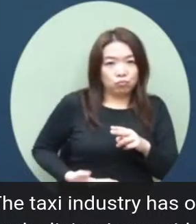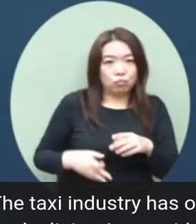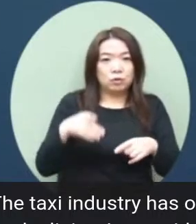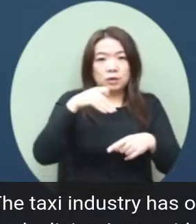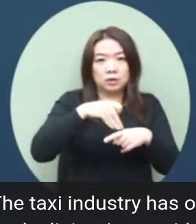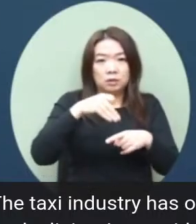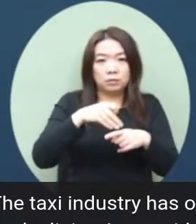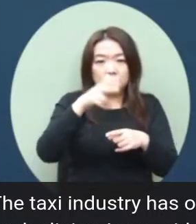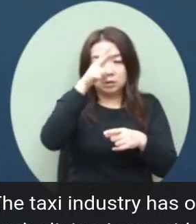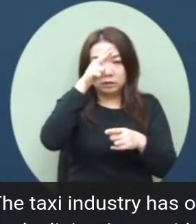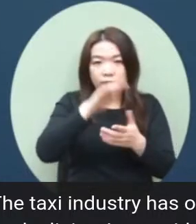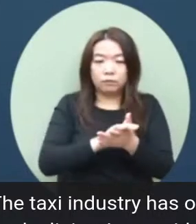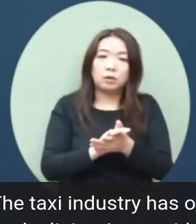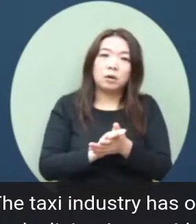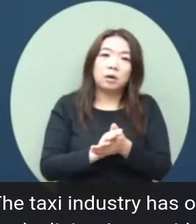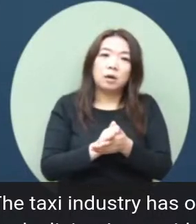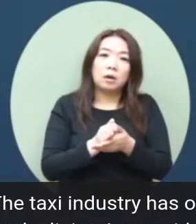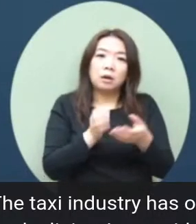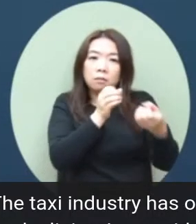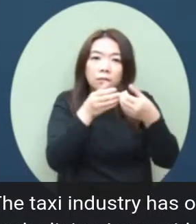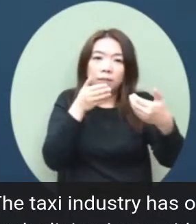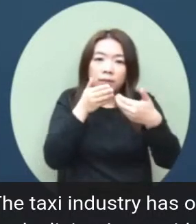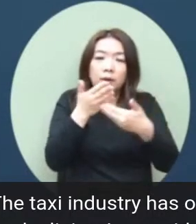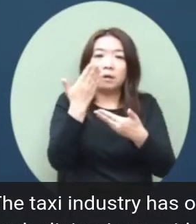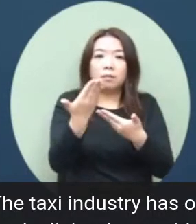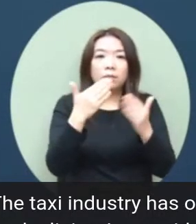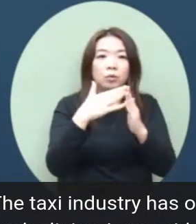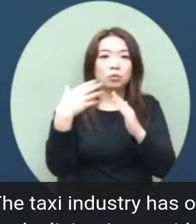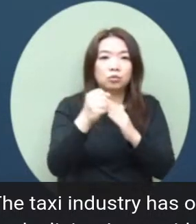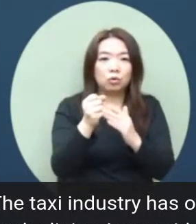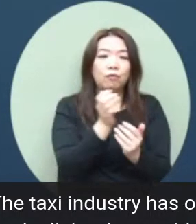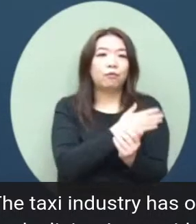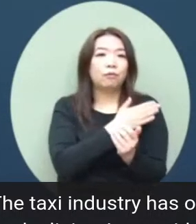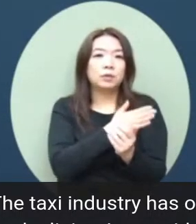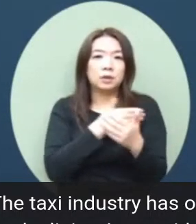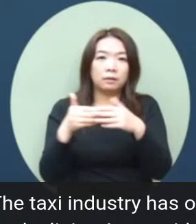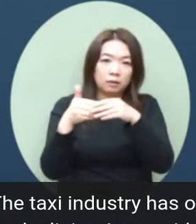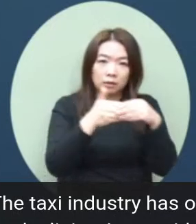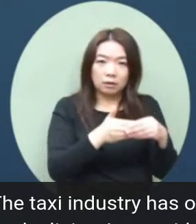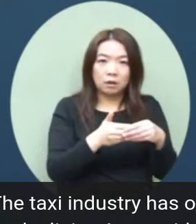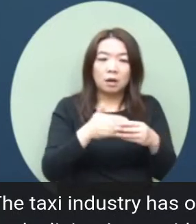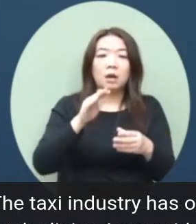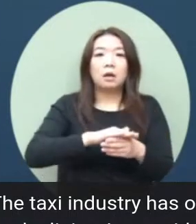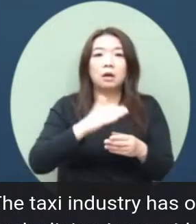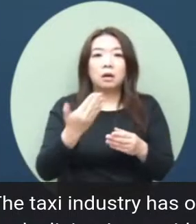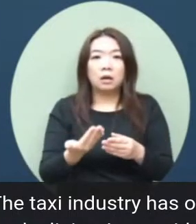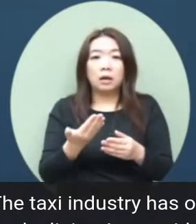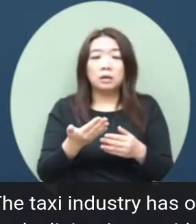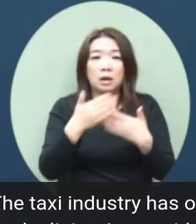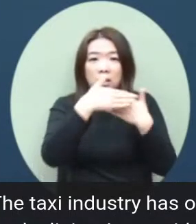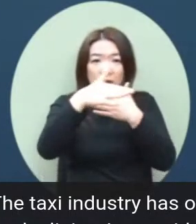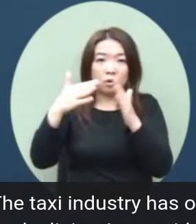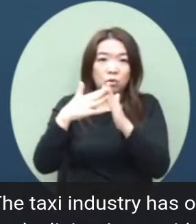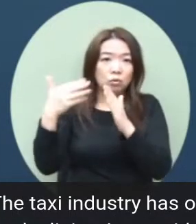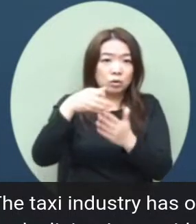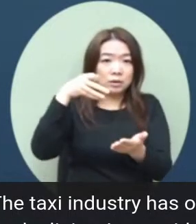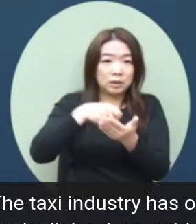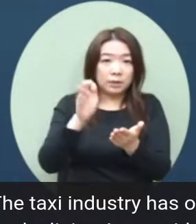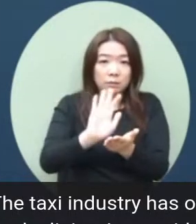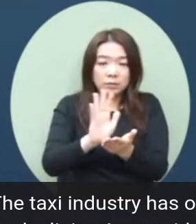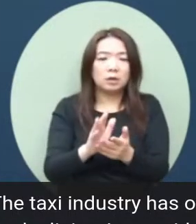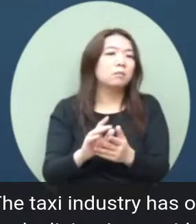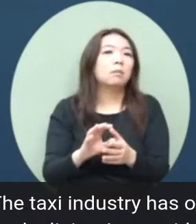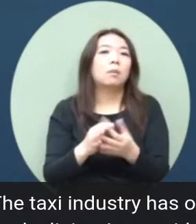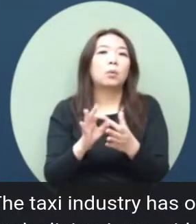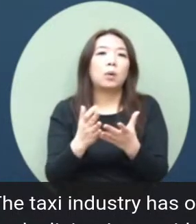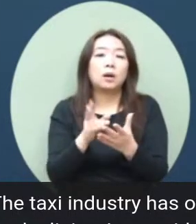we decided that interface with the Shenzhen and Guangdong province